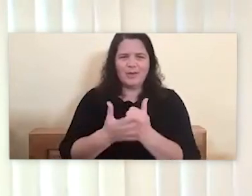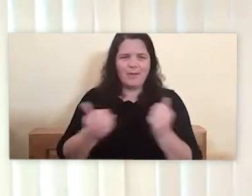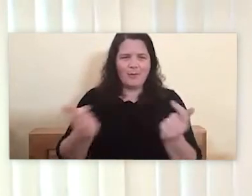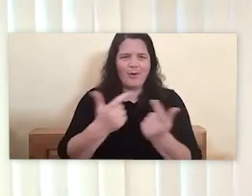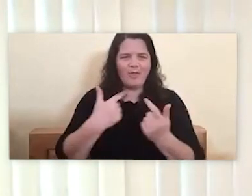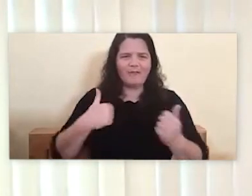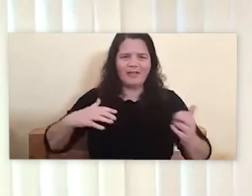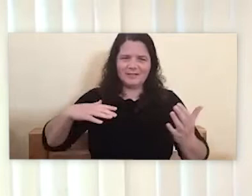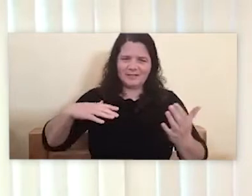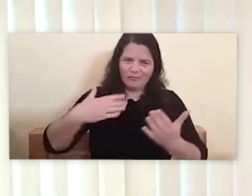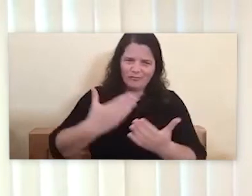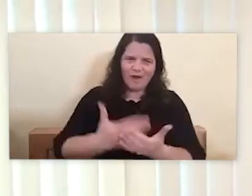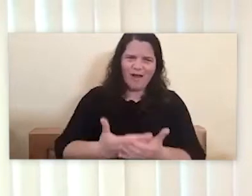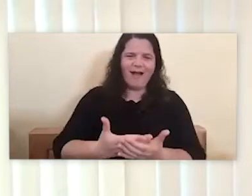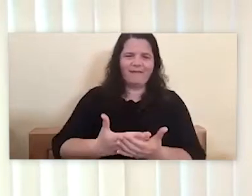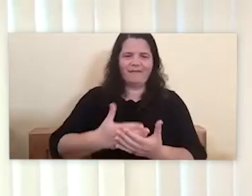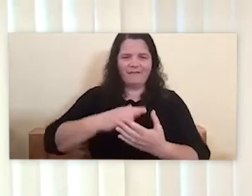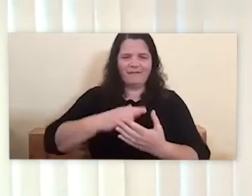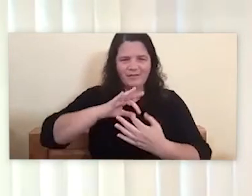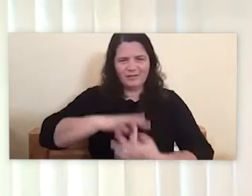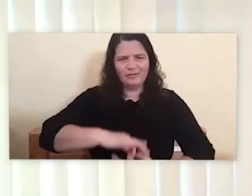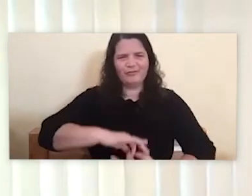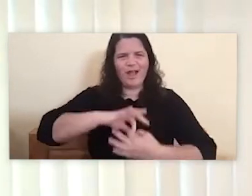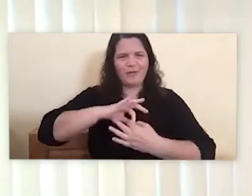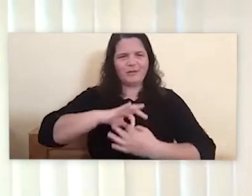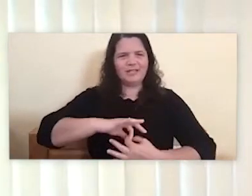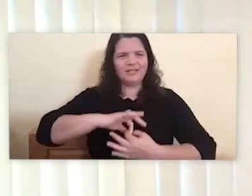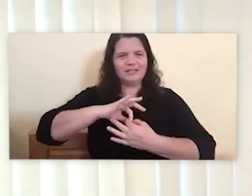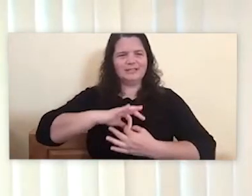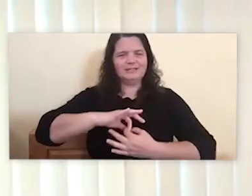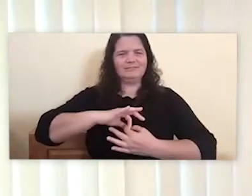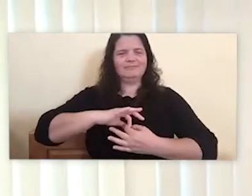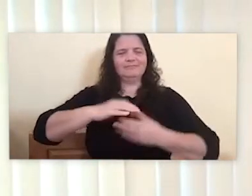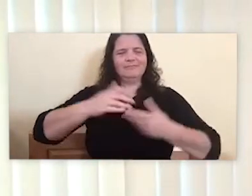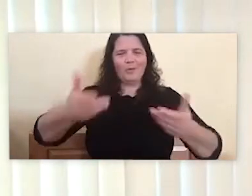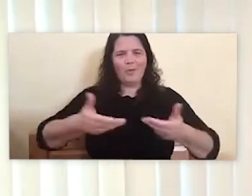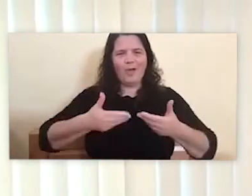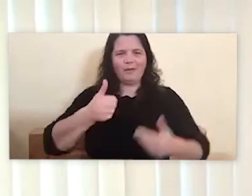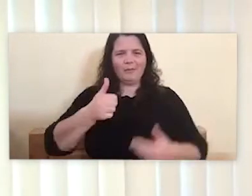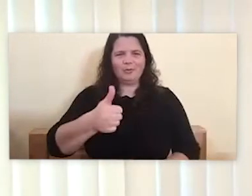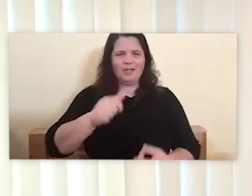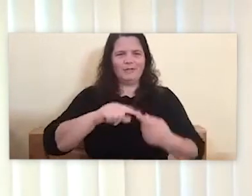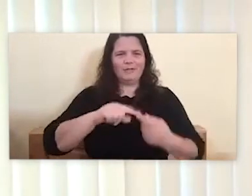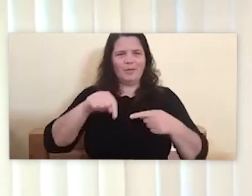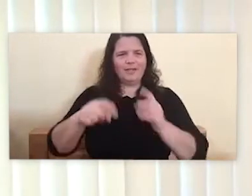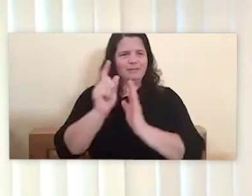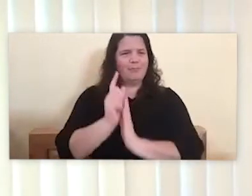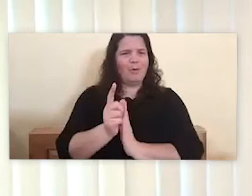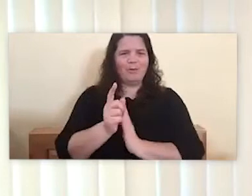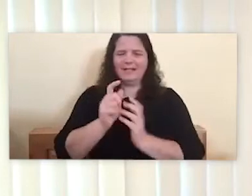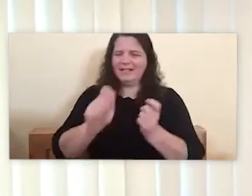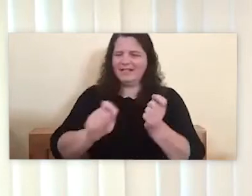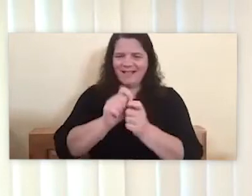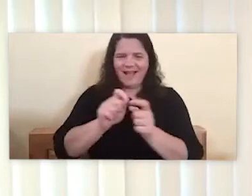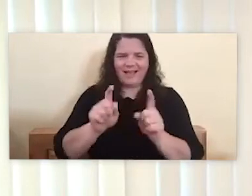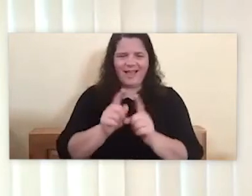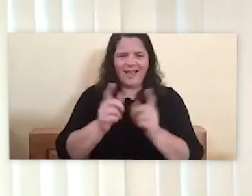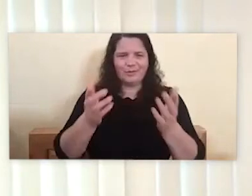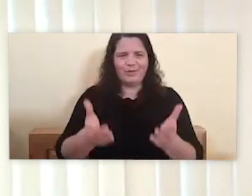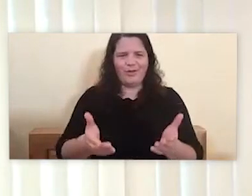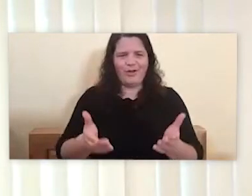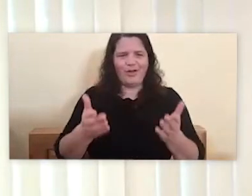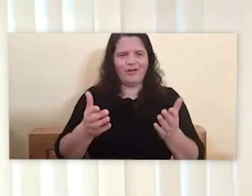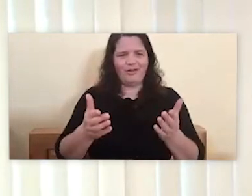ourselves and to welcome ourselves into these moments just as we are, knowing that the step of grounding is